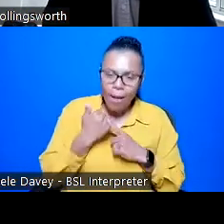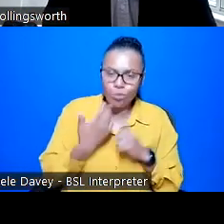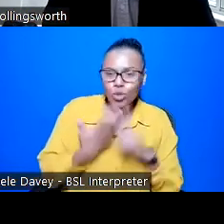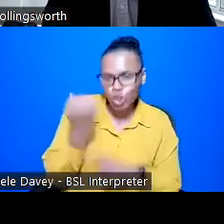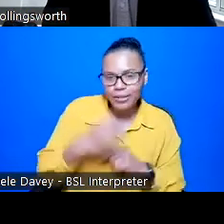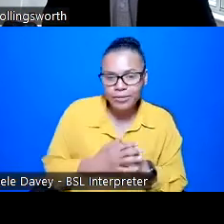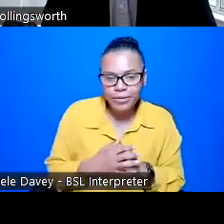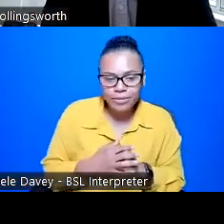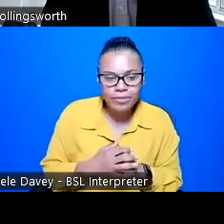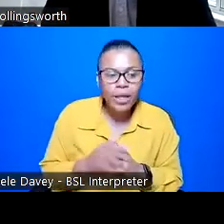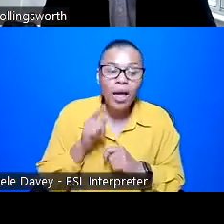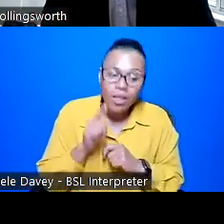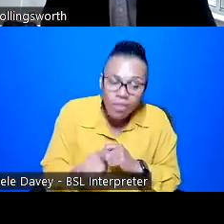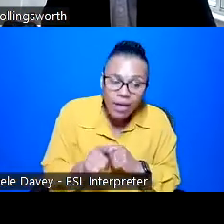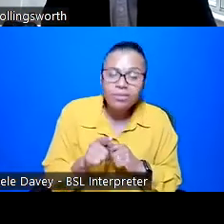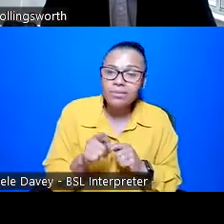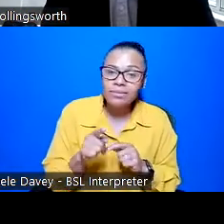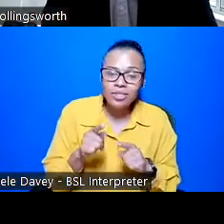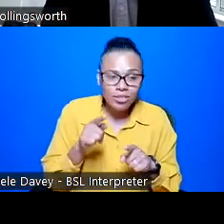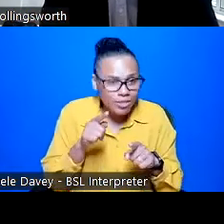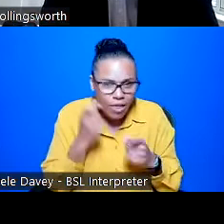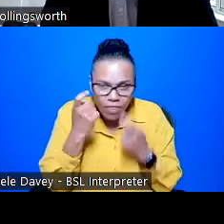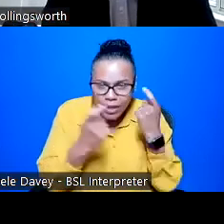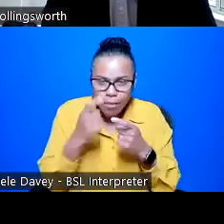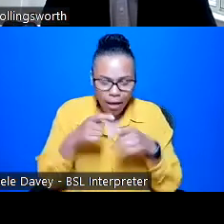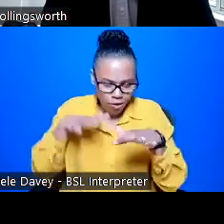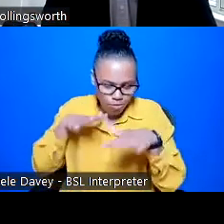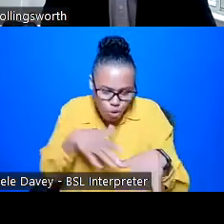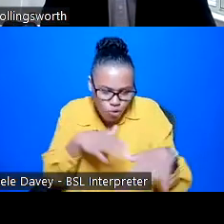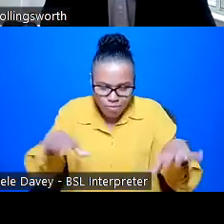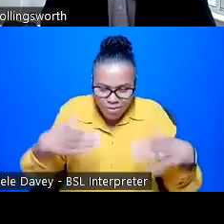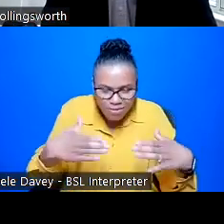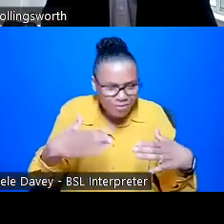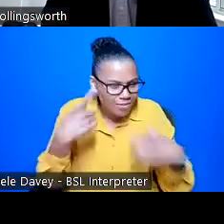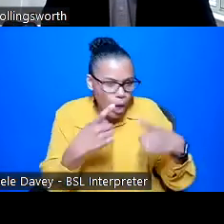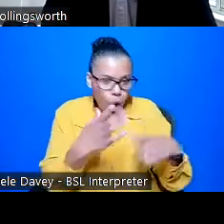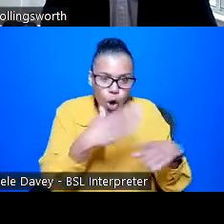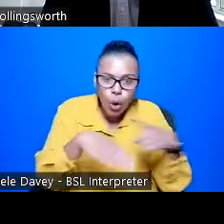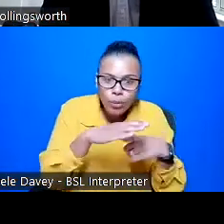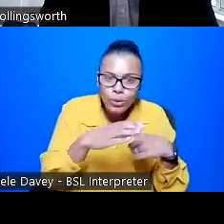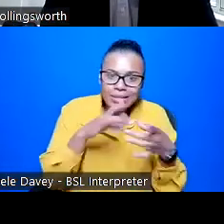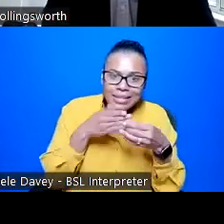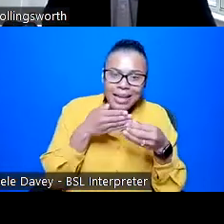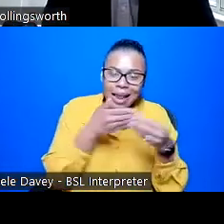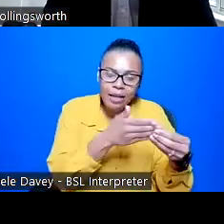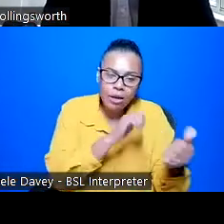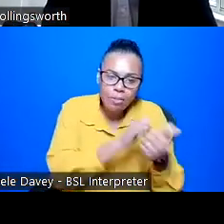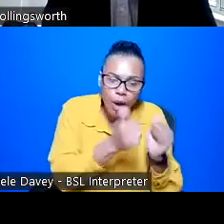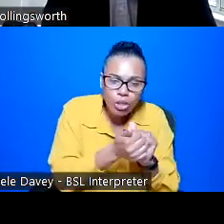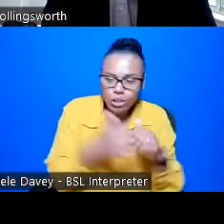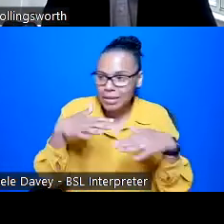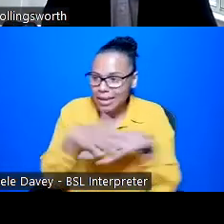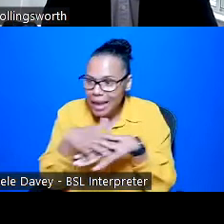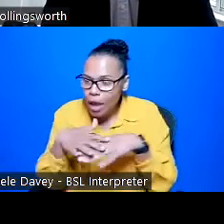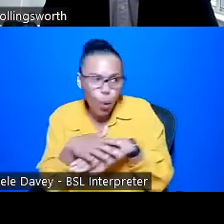helping us to build this movement through bringing together community-led partnerships and networks, through common purpose, through common